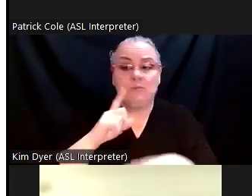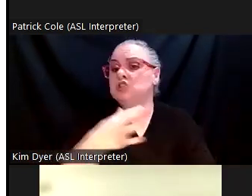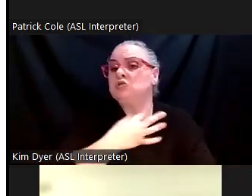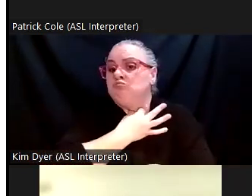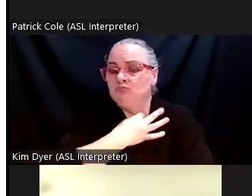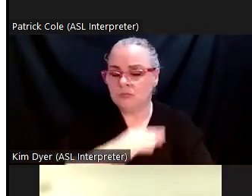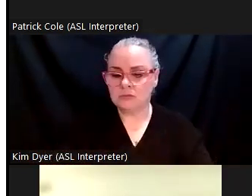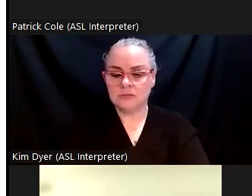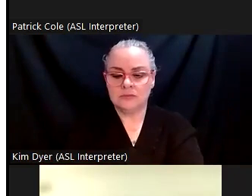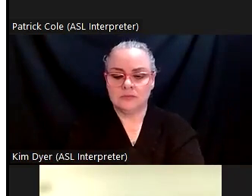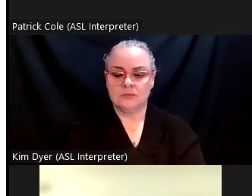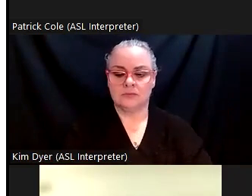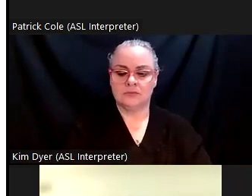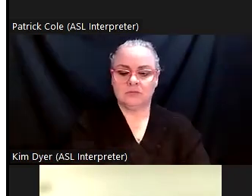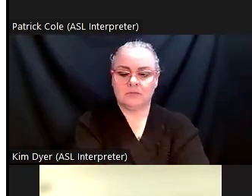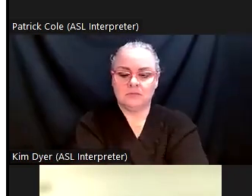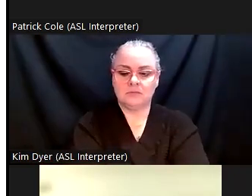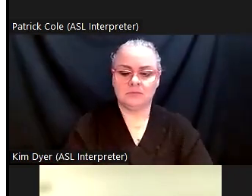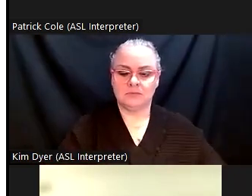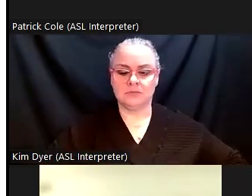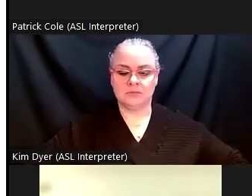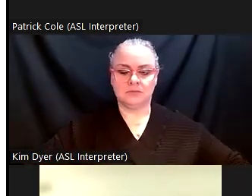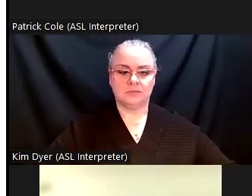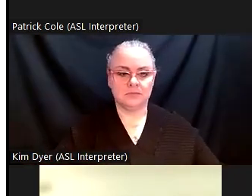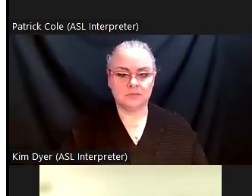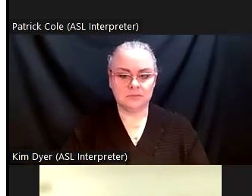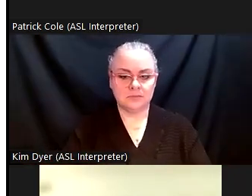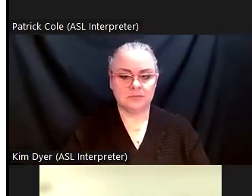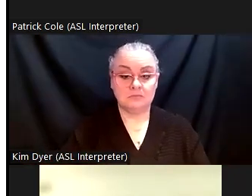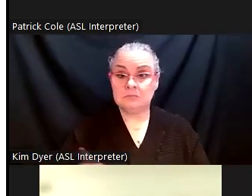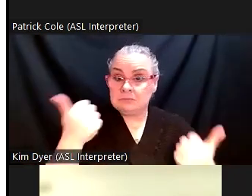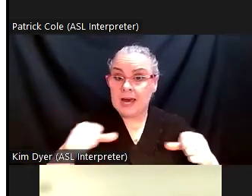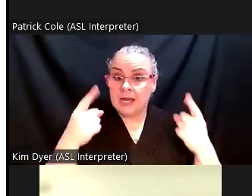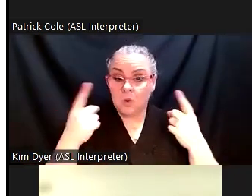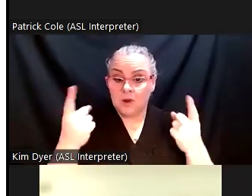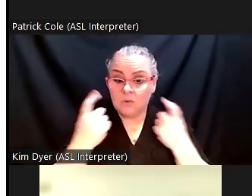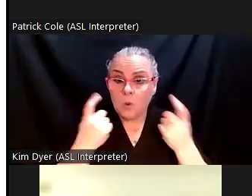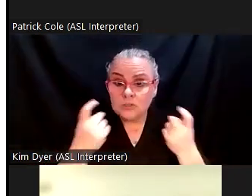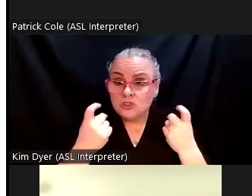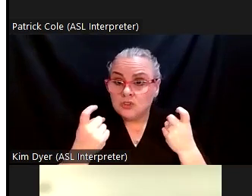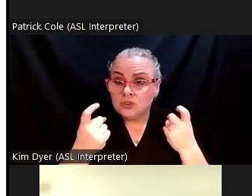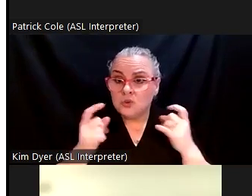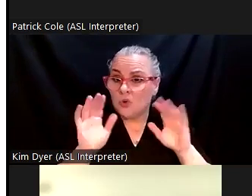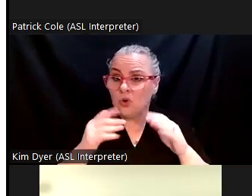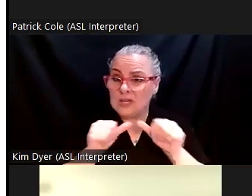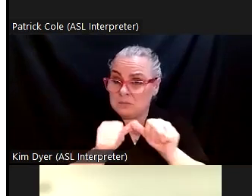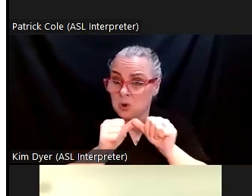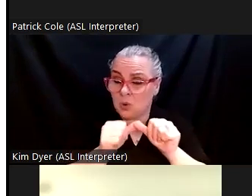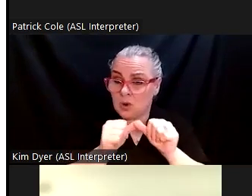posing this question to the council. If folks have questions, or if we should keep going.